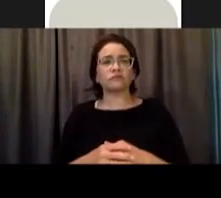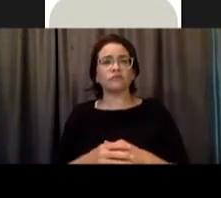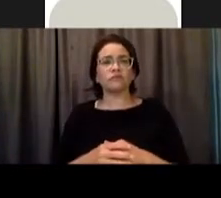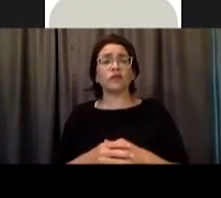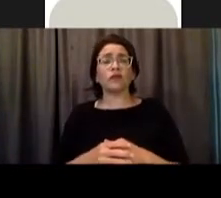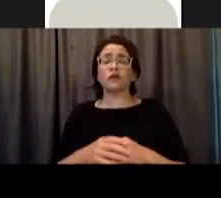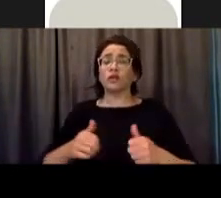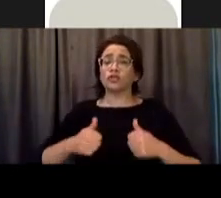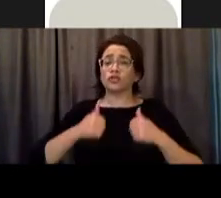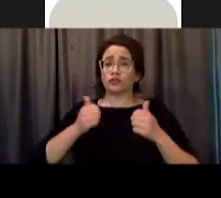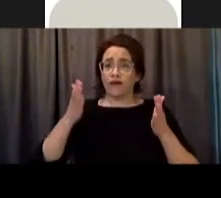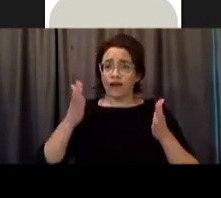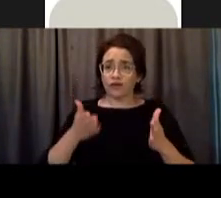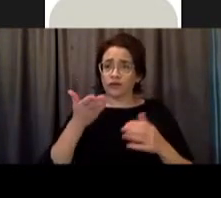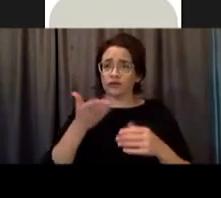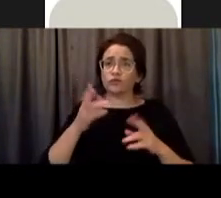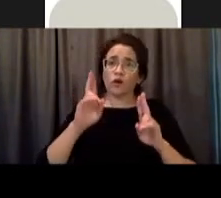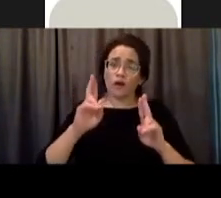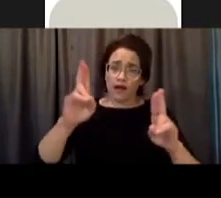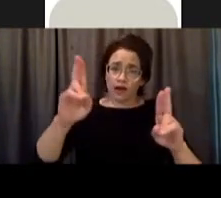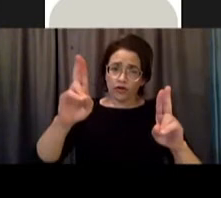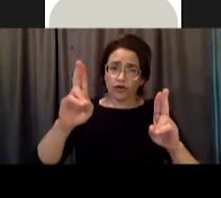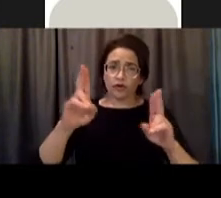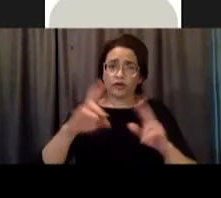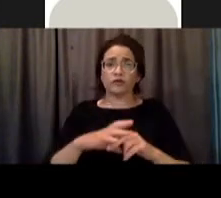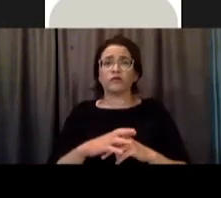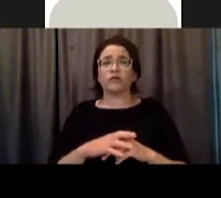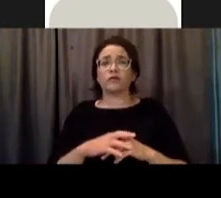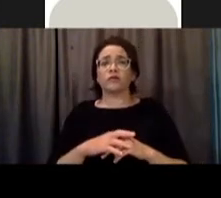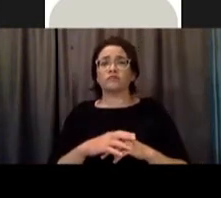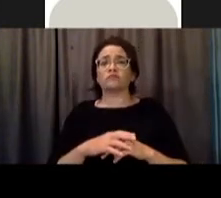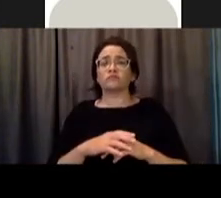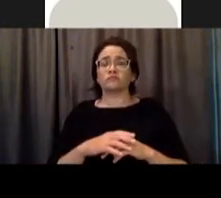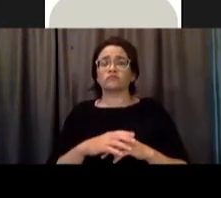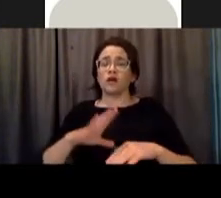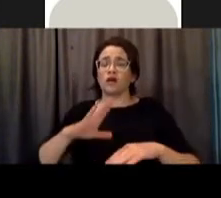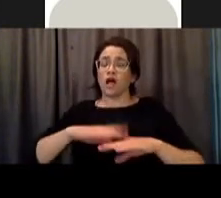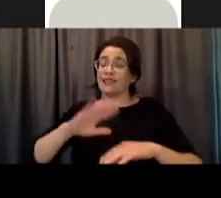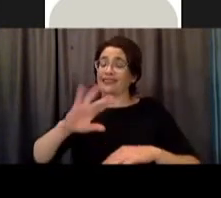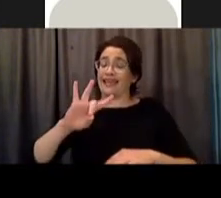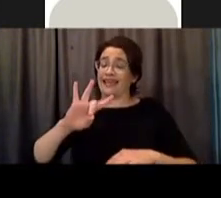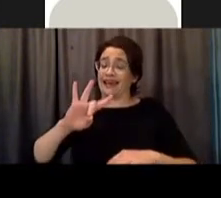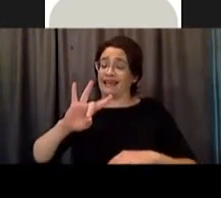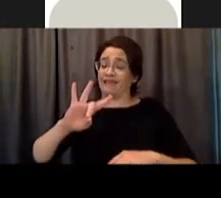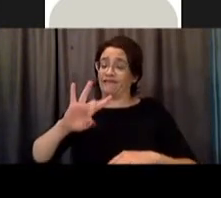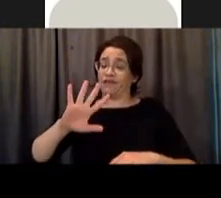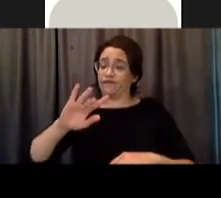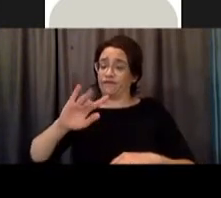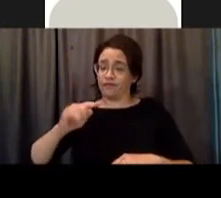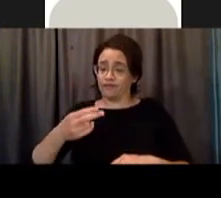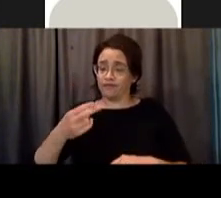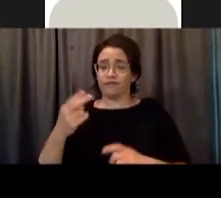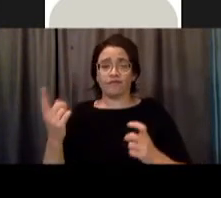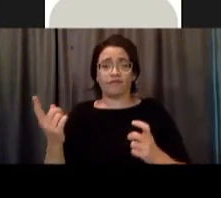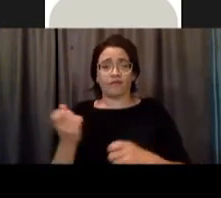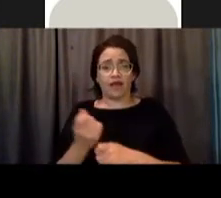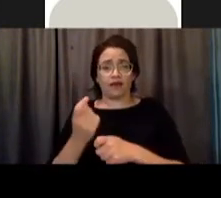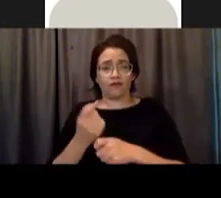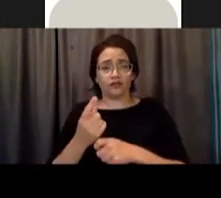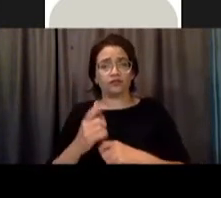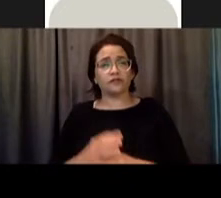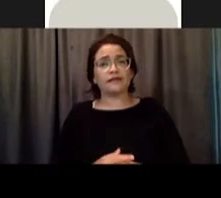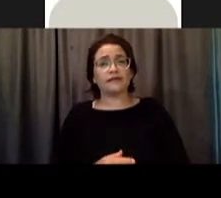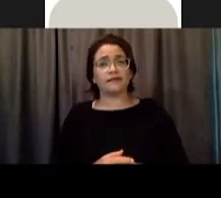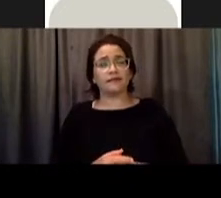commemoration of this 85th anniversary of the Holodomor. And we were fortunate to have a